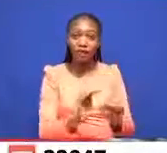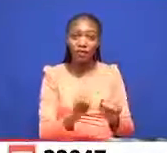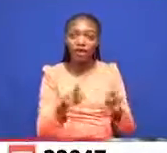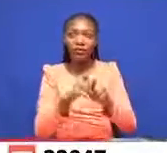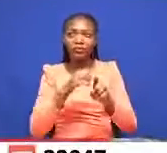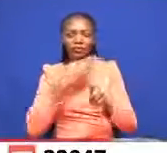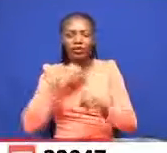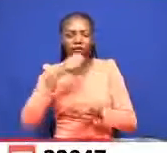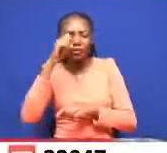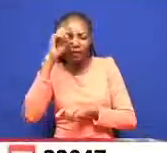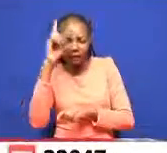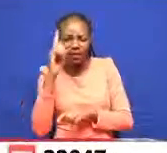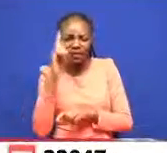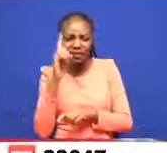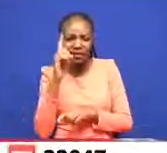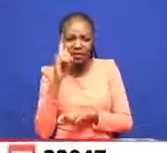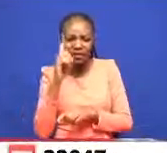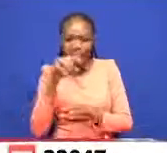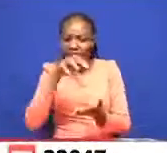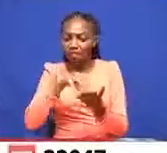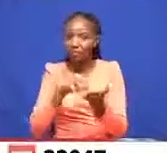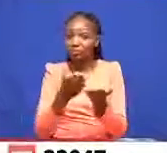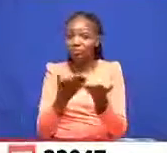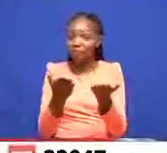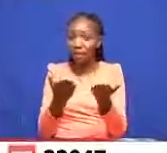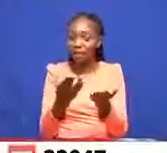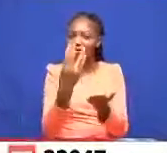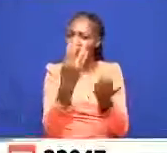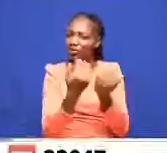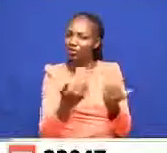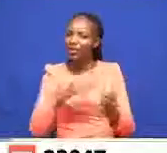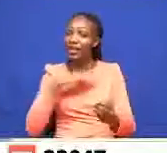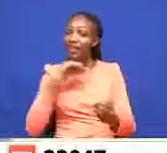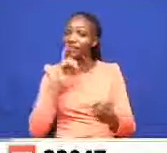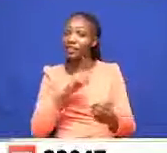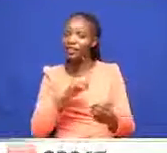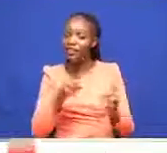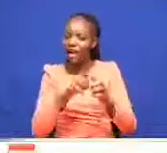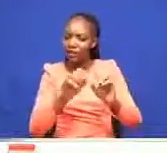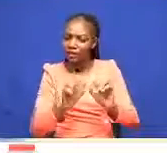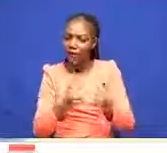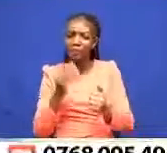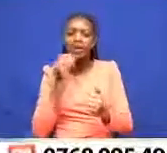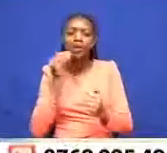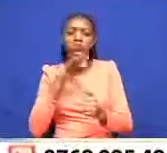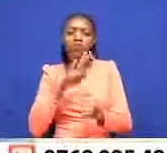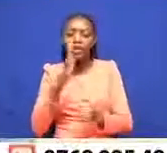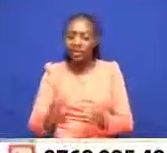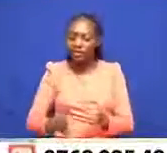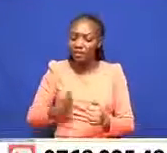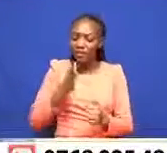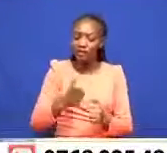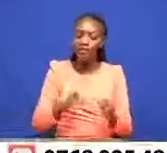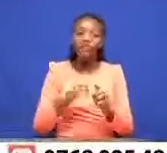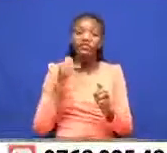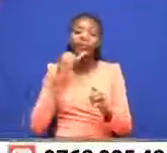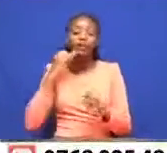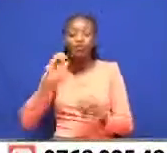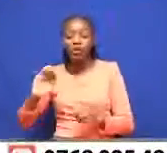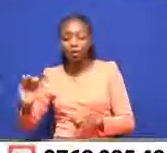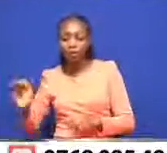terms with the cold-blooded murders of the four children that happened at their home in Kabati Estate in Naivasha, Nakuru